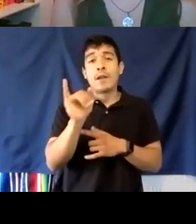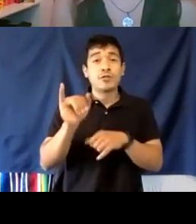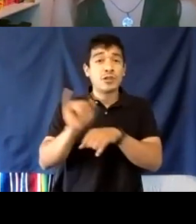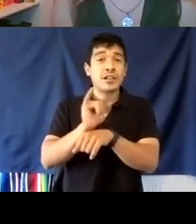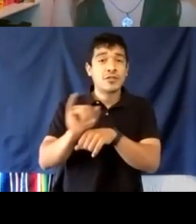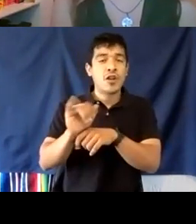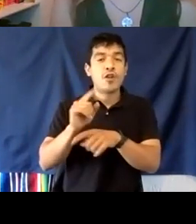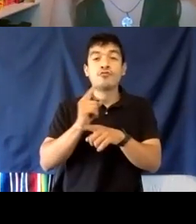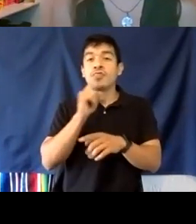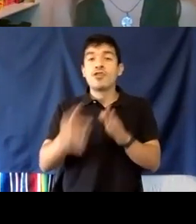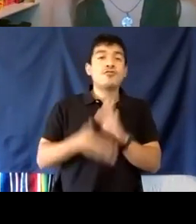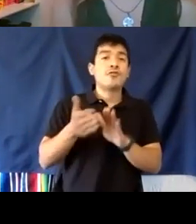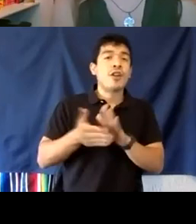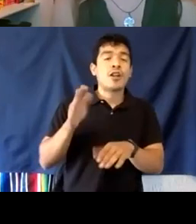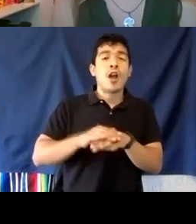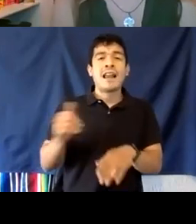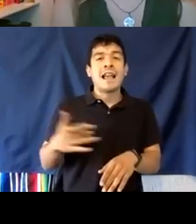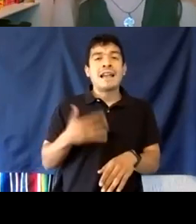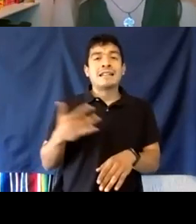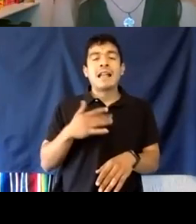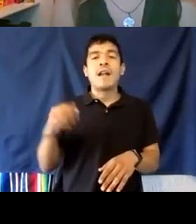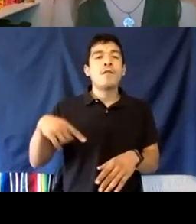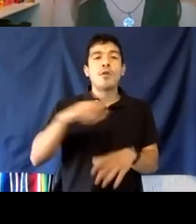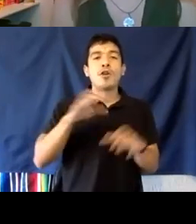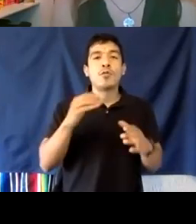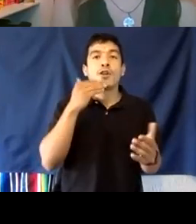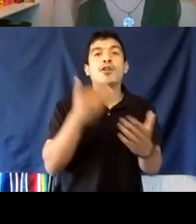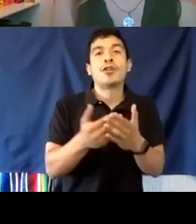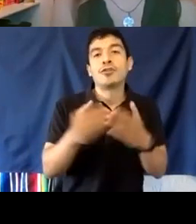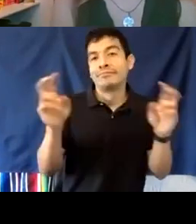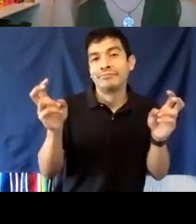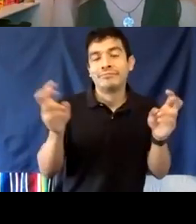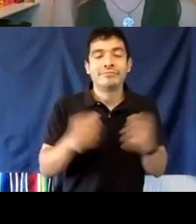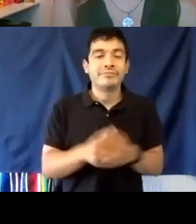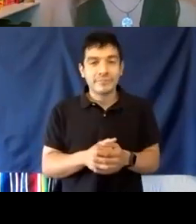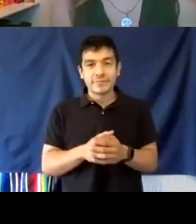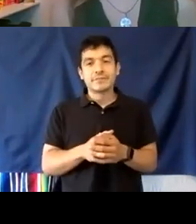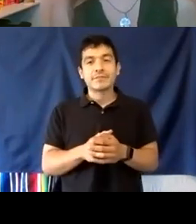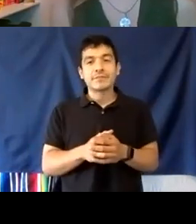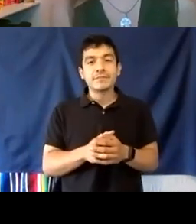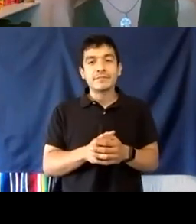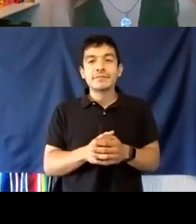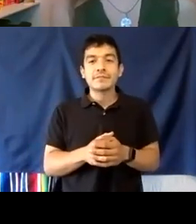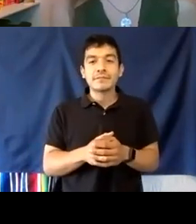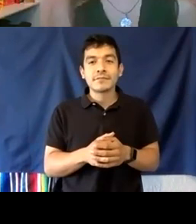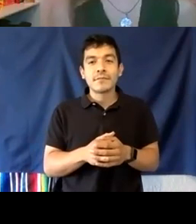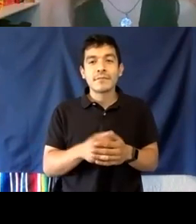of runs on a sense of benevolence that we are, as Lisa said, doing good, and just, you know, by the questions that we